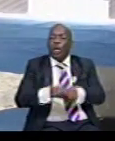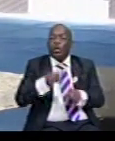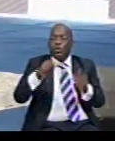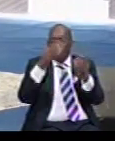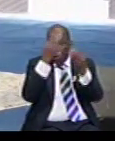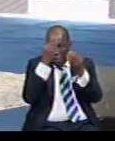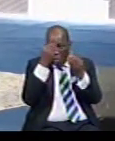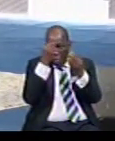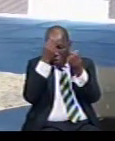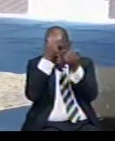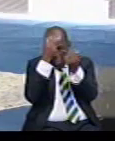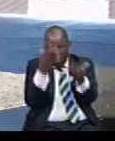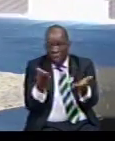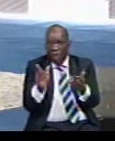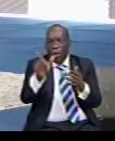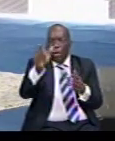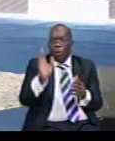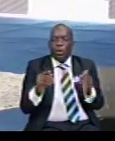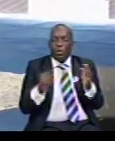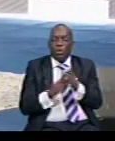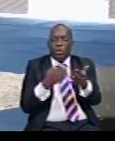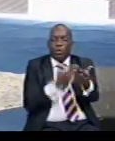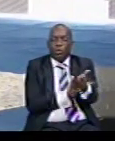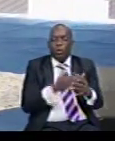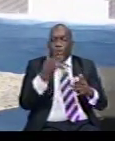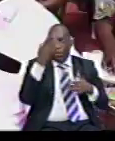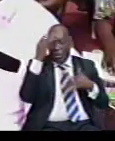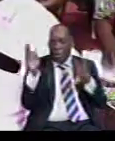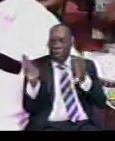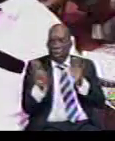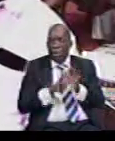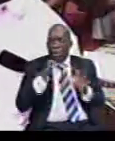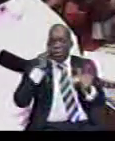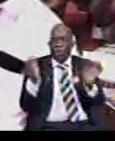morning, infirmities taken away from your household.